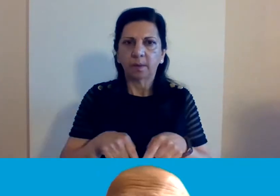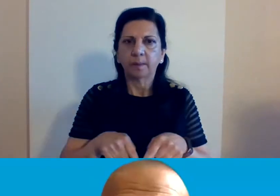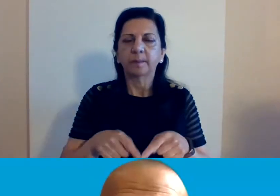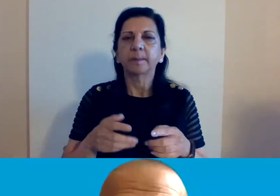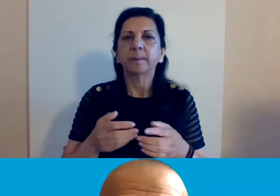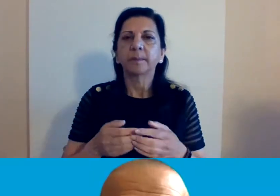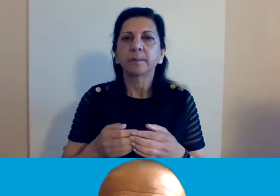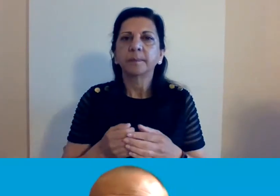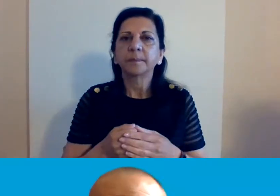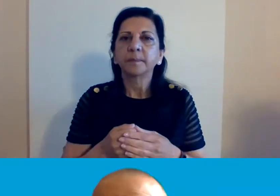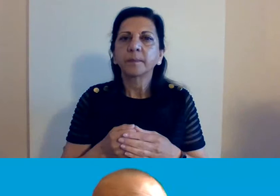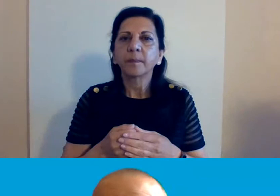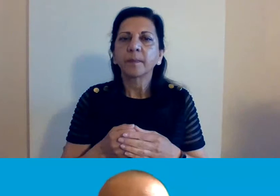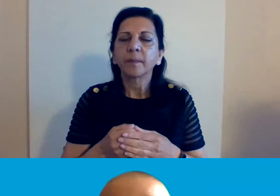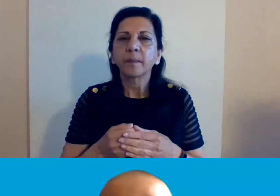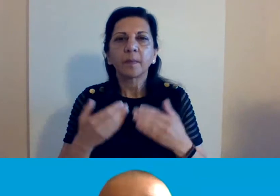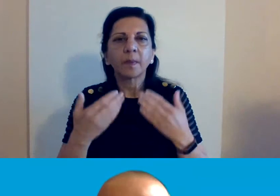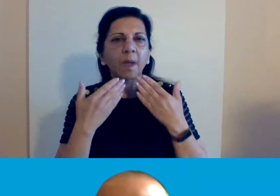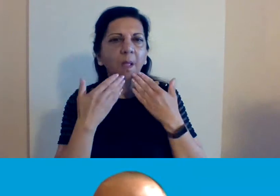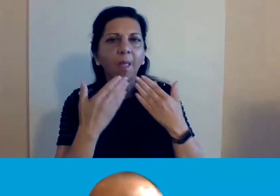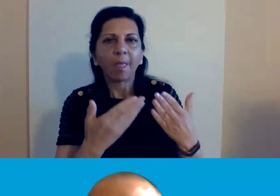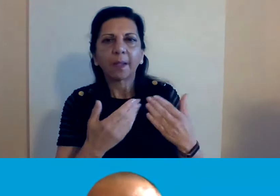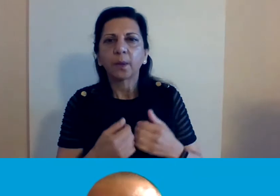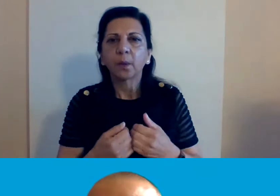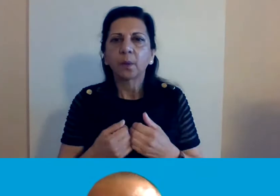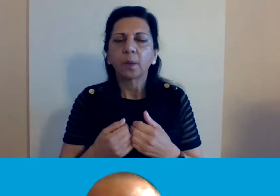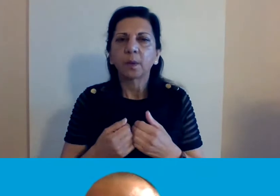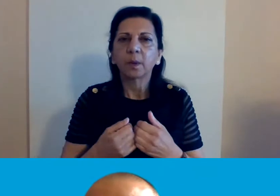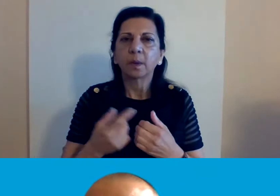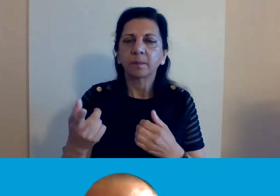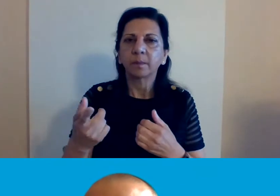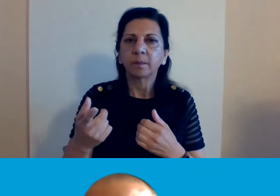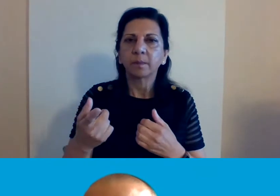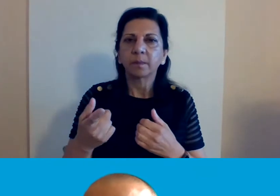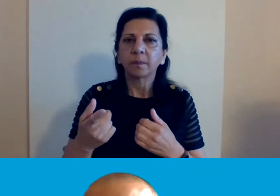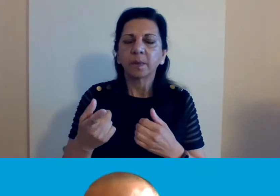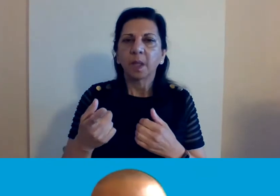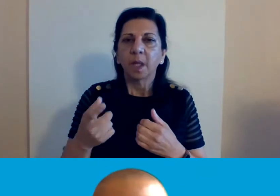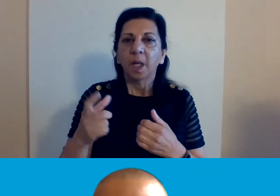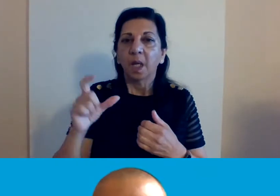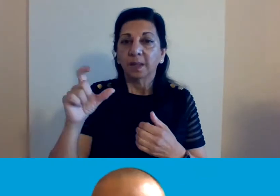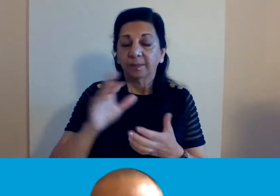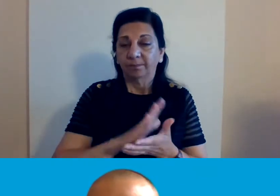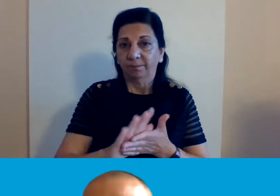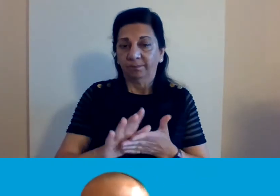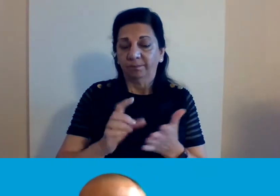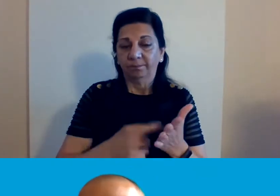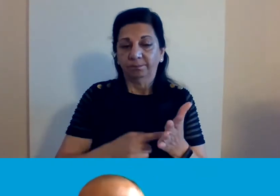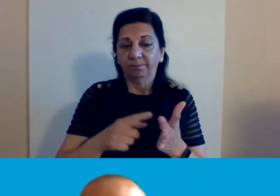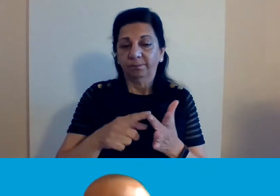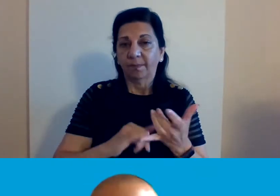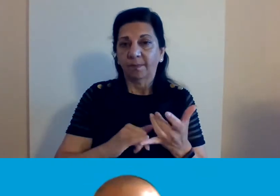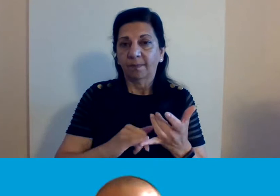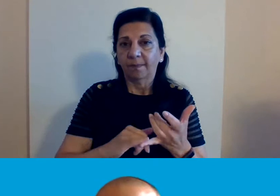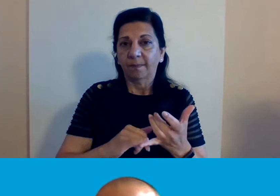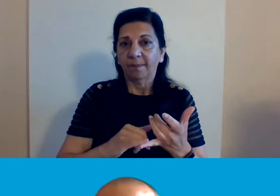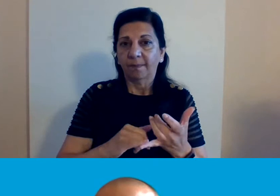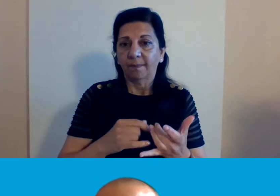Bridget. Okay, thank you, Chair. So as the Chair mentioned earlier, we are used to having